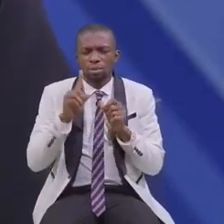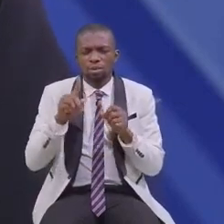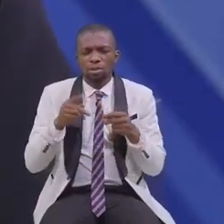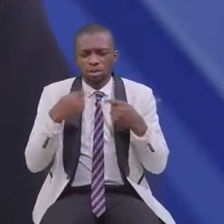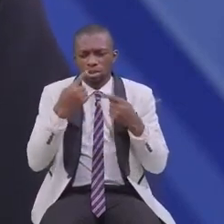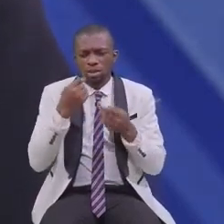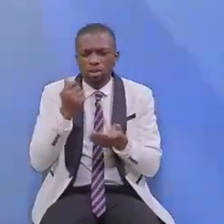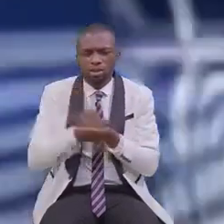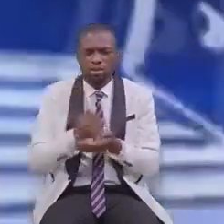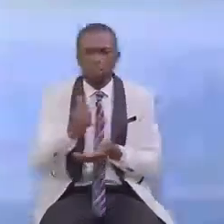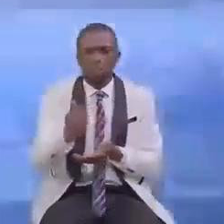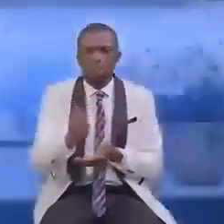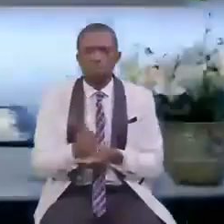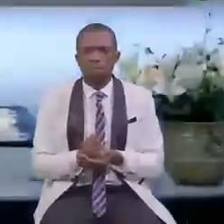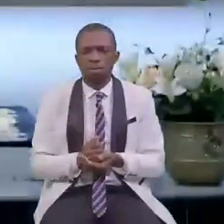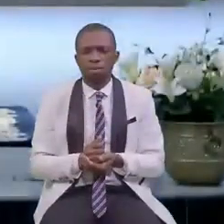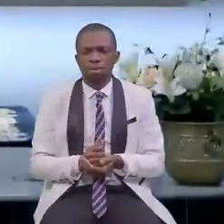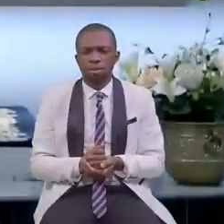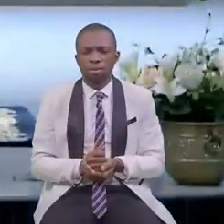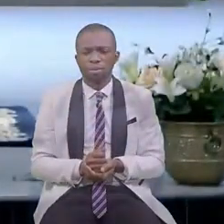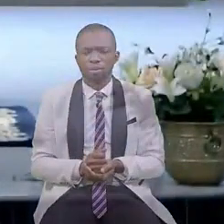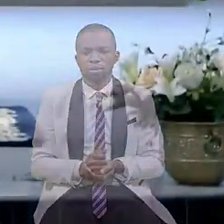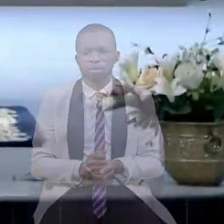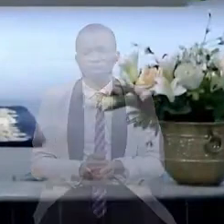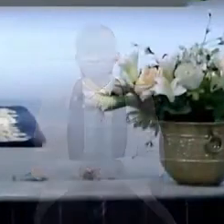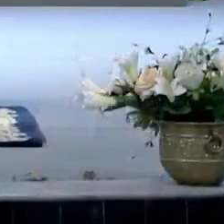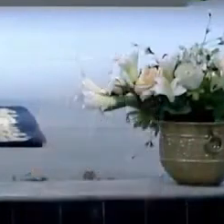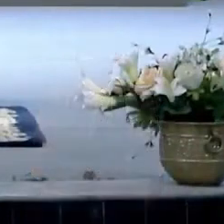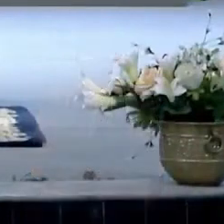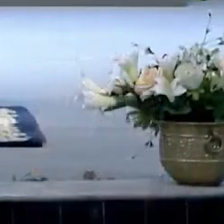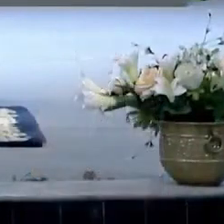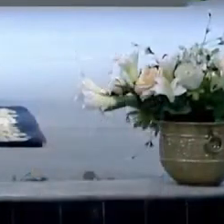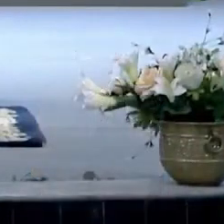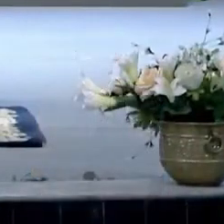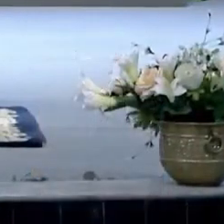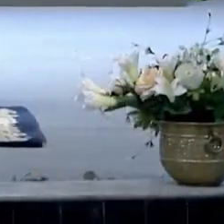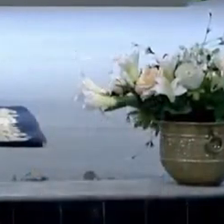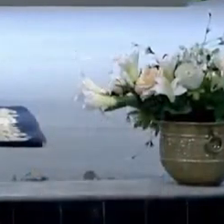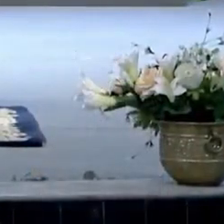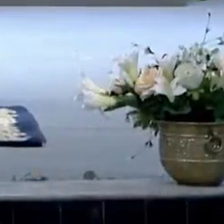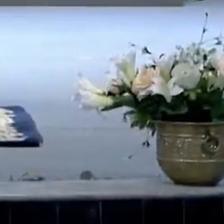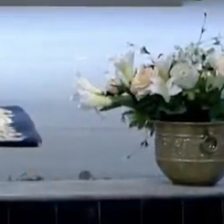say, we thank the Lord for bringing us here.